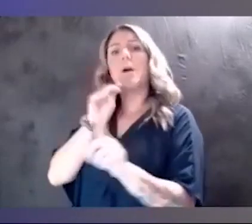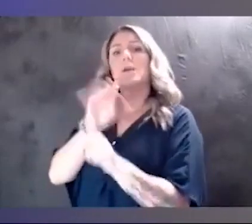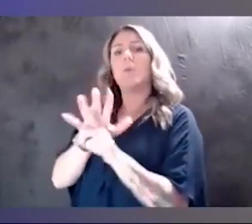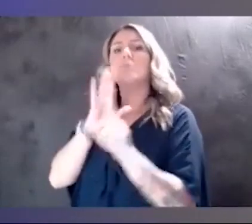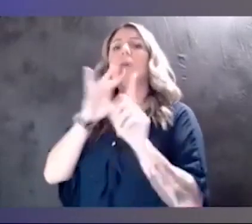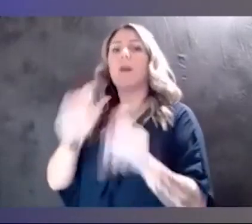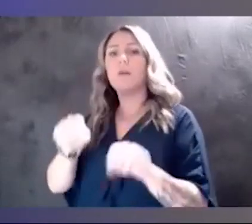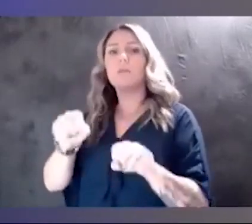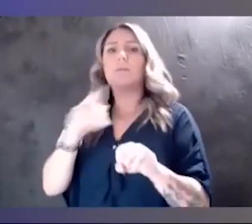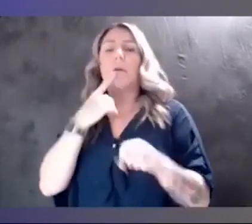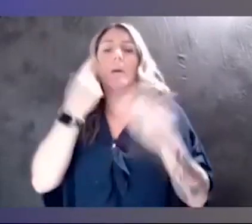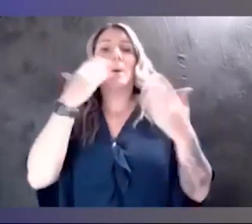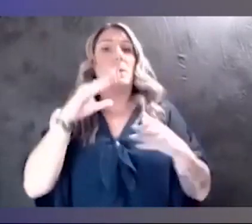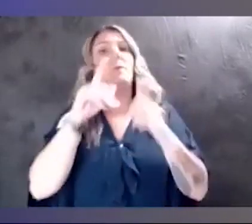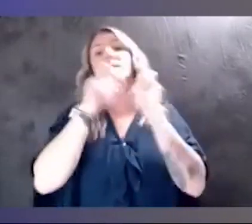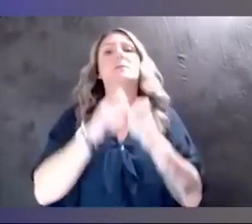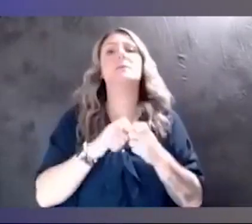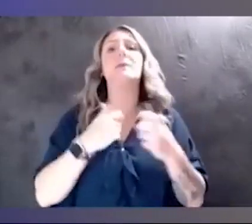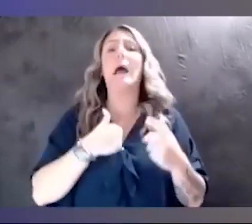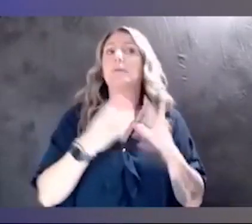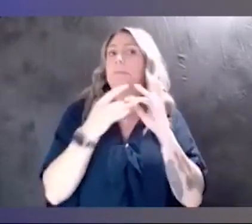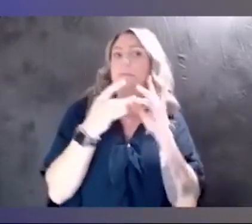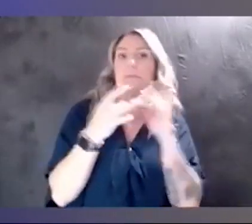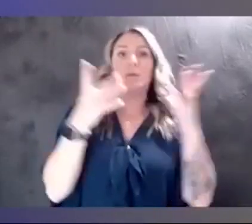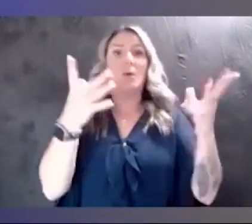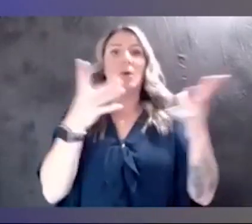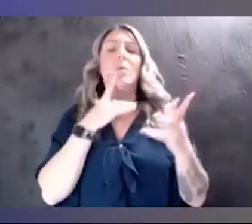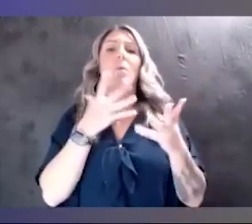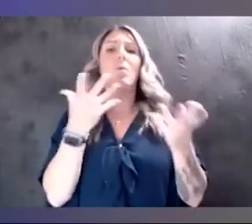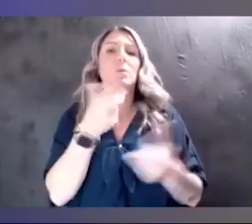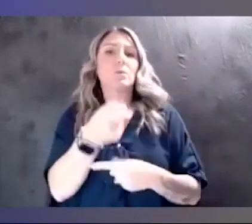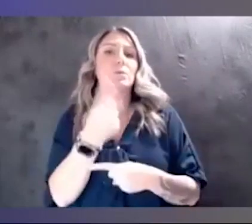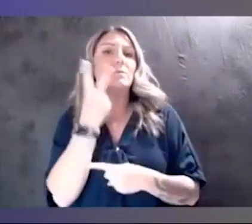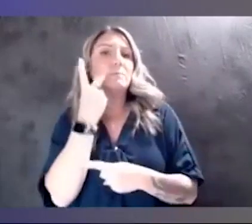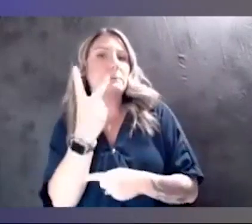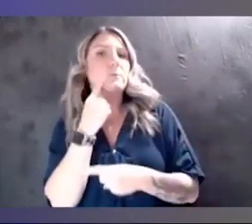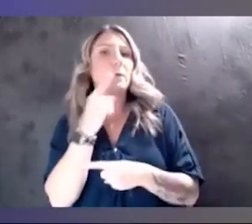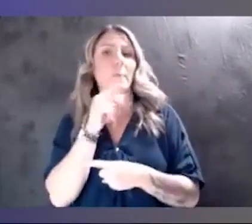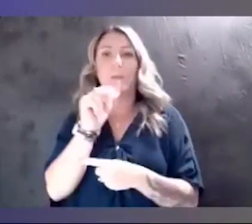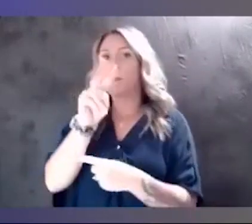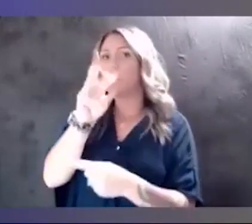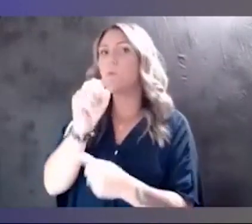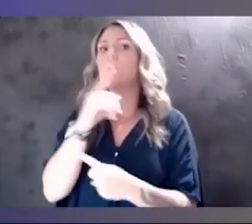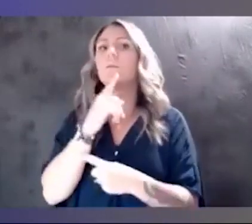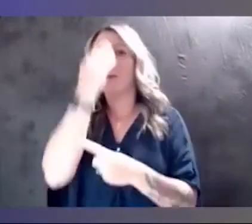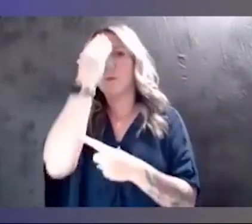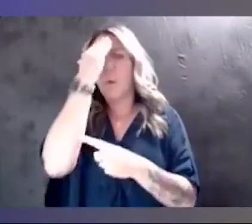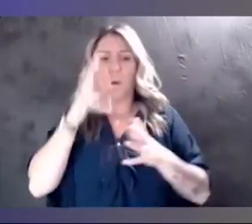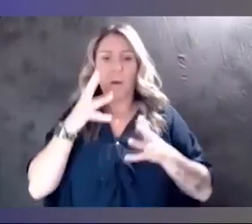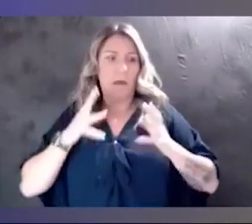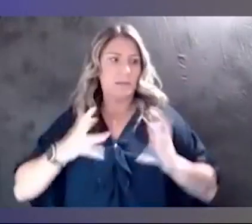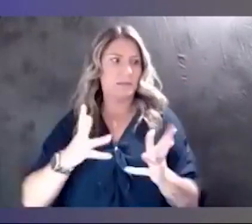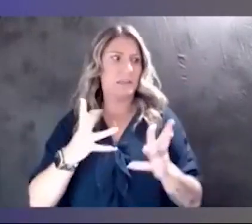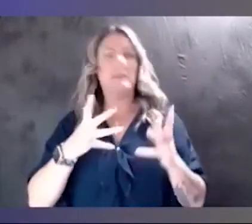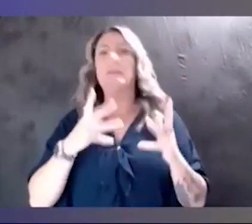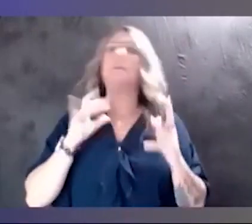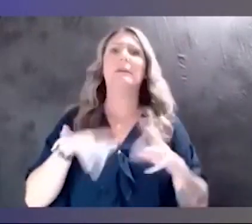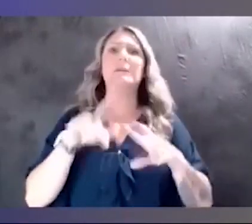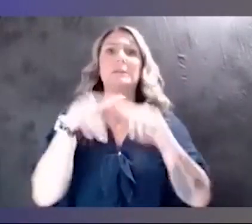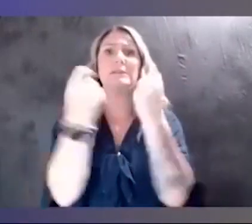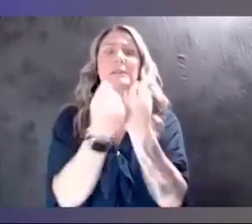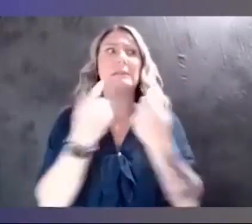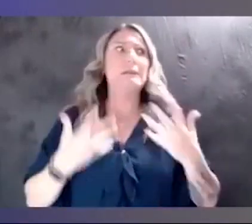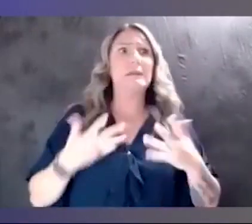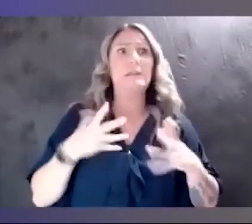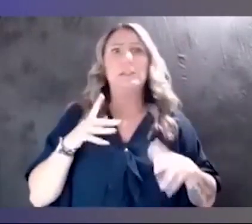just sees what you see in the news. And yet I know that that's got to be really anxiety-provoking for that team. The media is picking